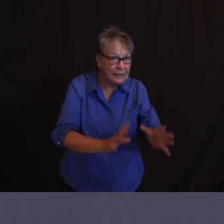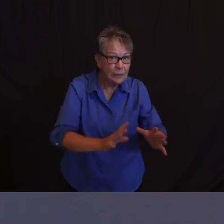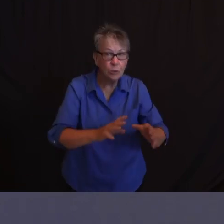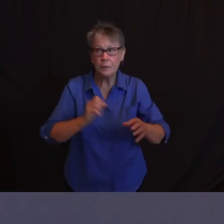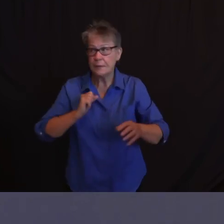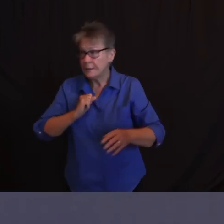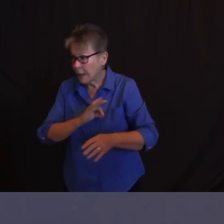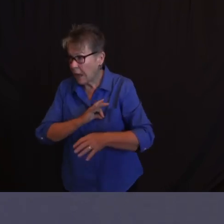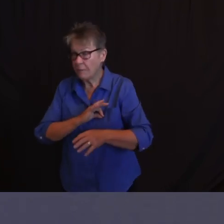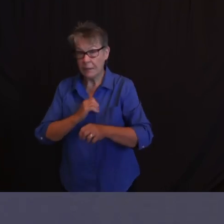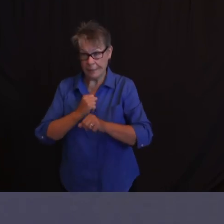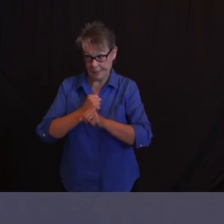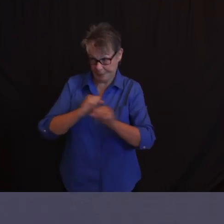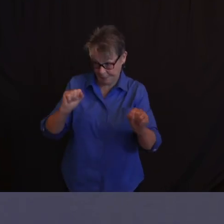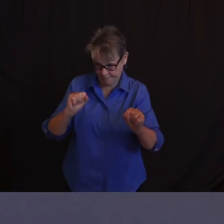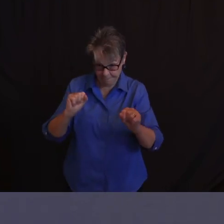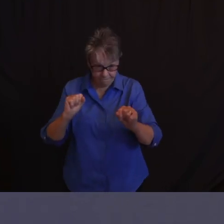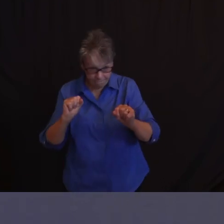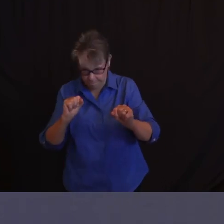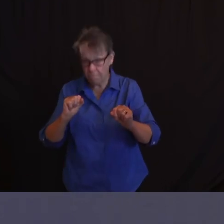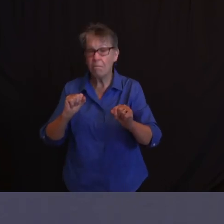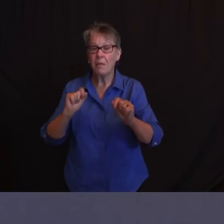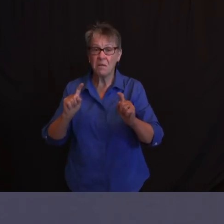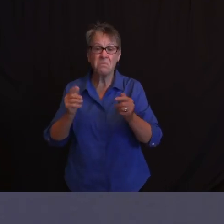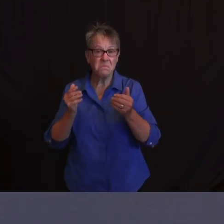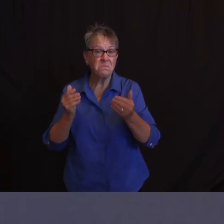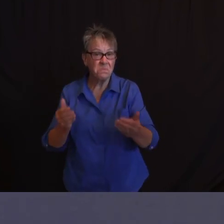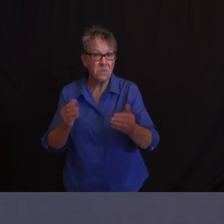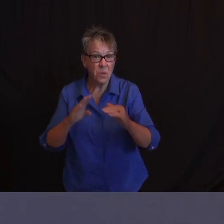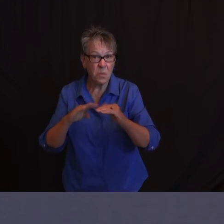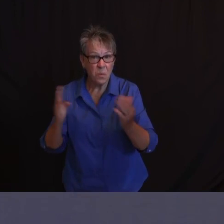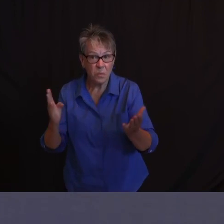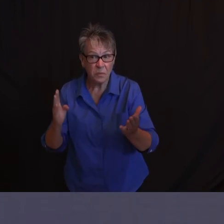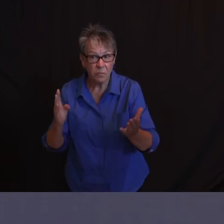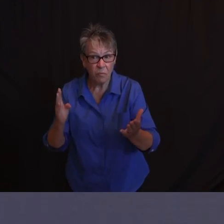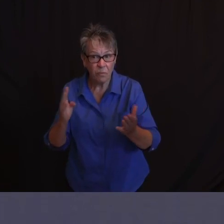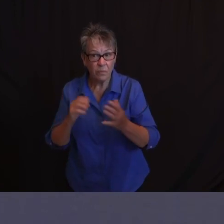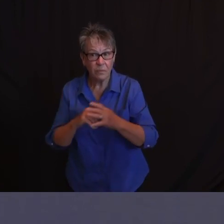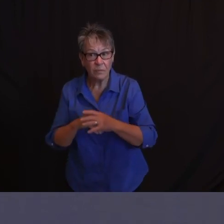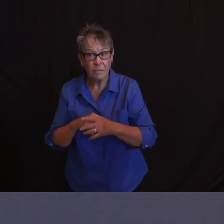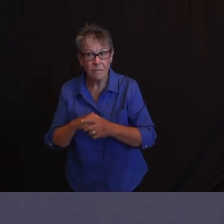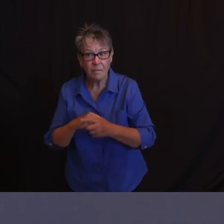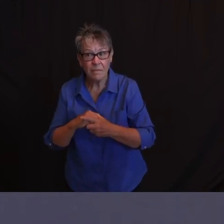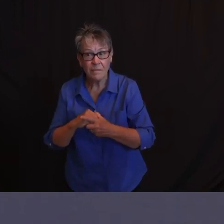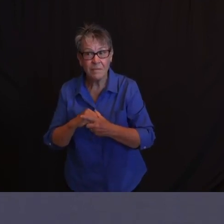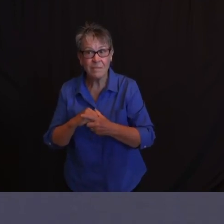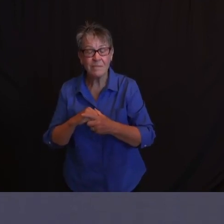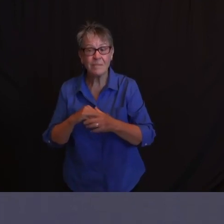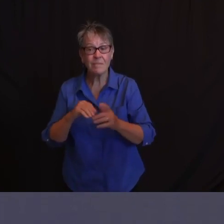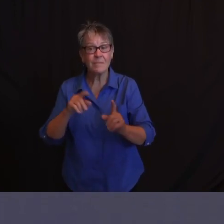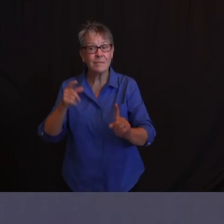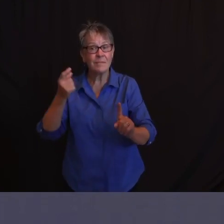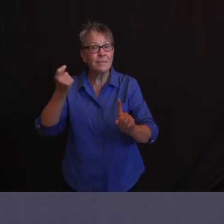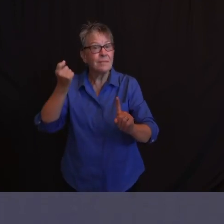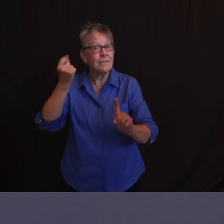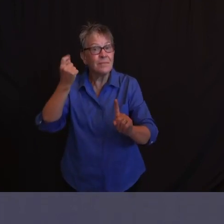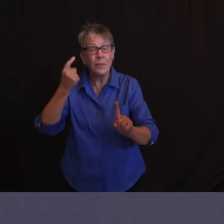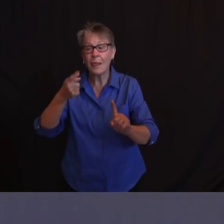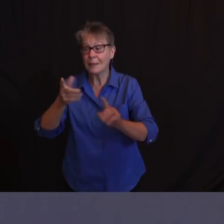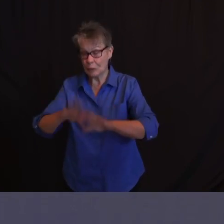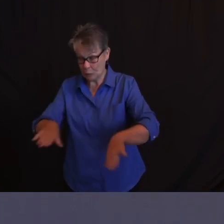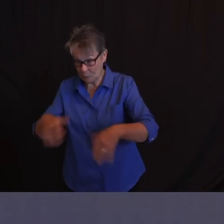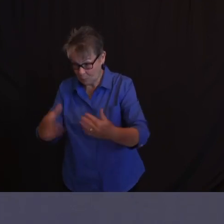the administrators, the parents and grandparents to whom these kids will go home to. And we're trying to solve things